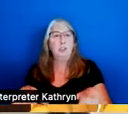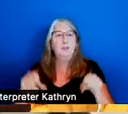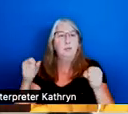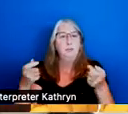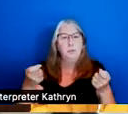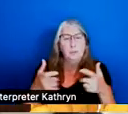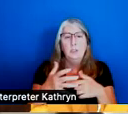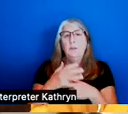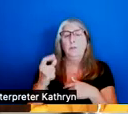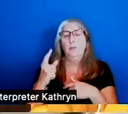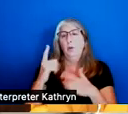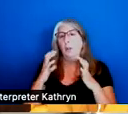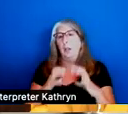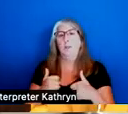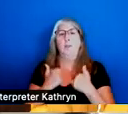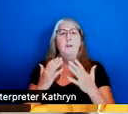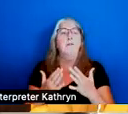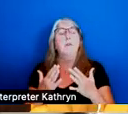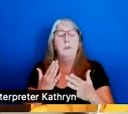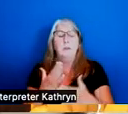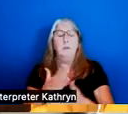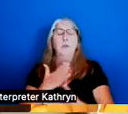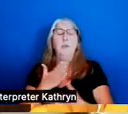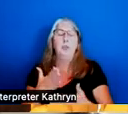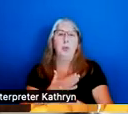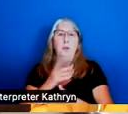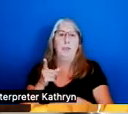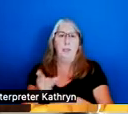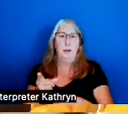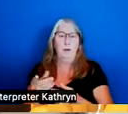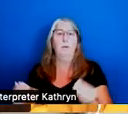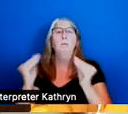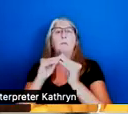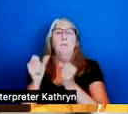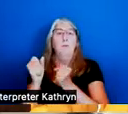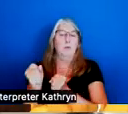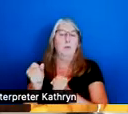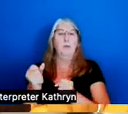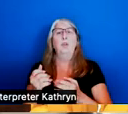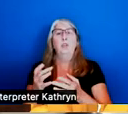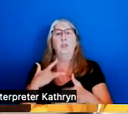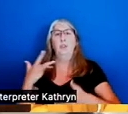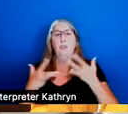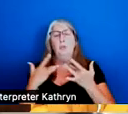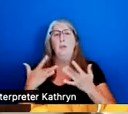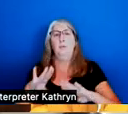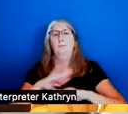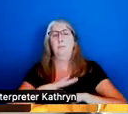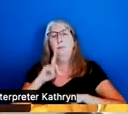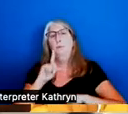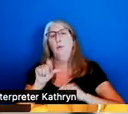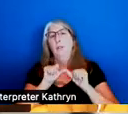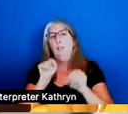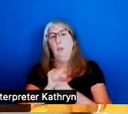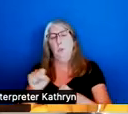was representing. This is where I found joy, where my joy was strengthened, and where it was replenished in order to keep doing the